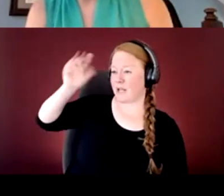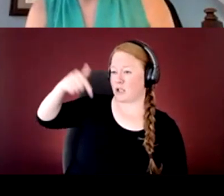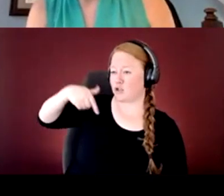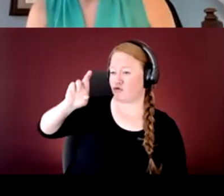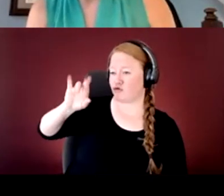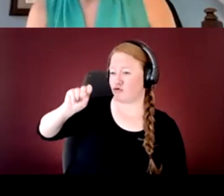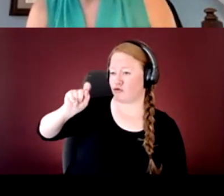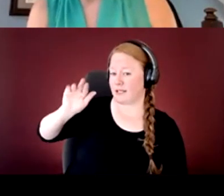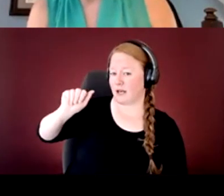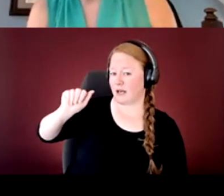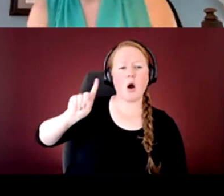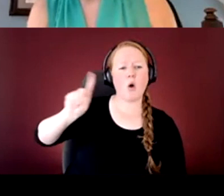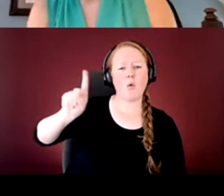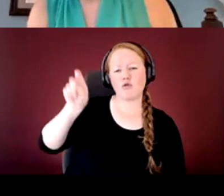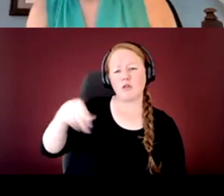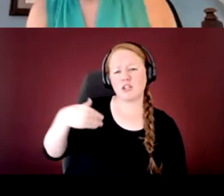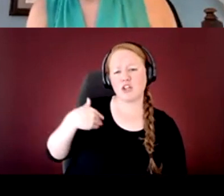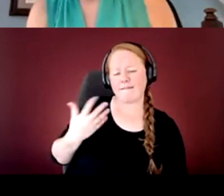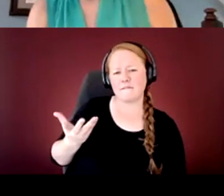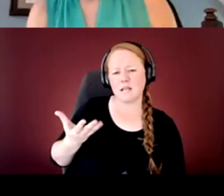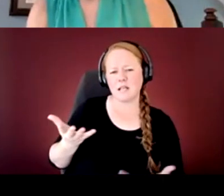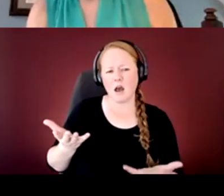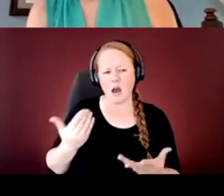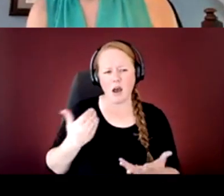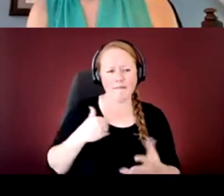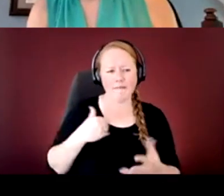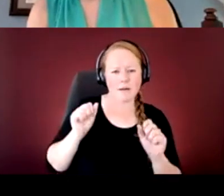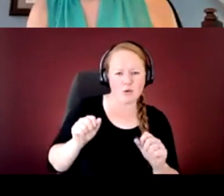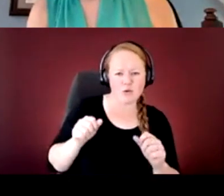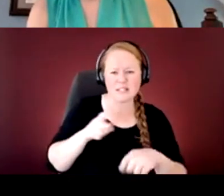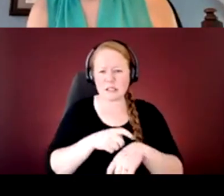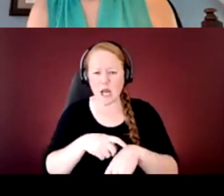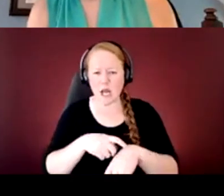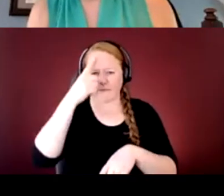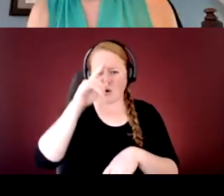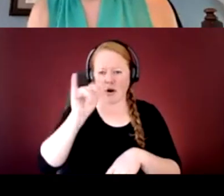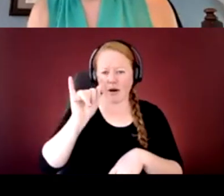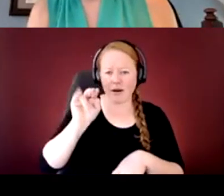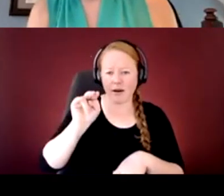question I have is whether there's room for, or it's time to have an infrastructure committee.